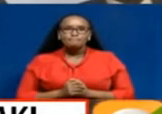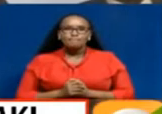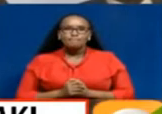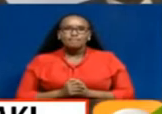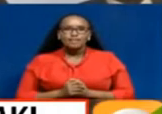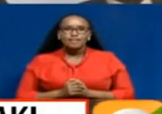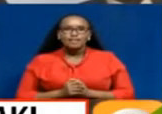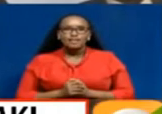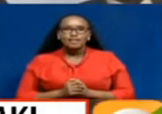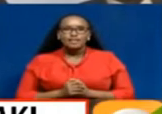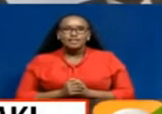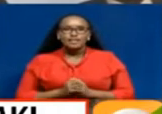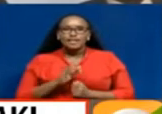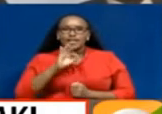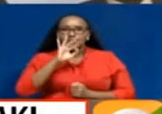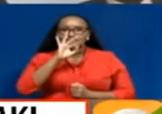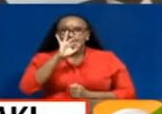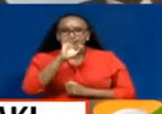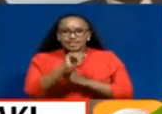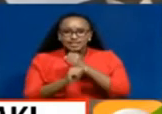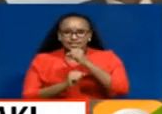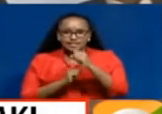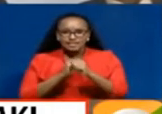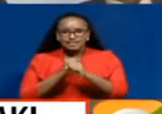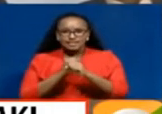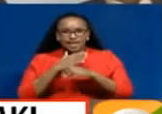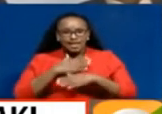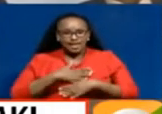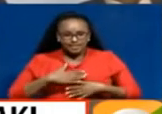in a quick 3 years, Your Excellency,